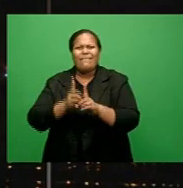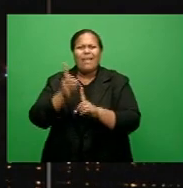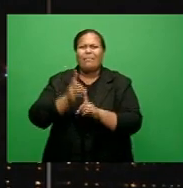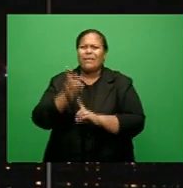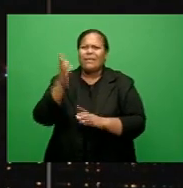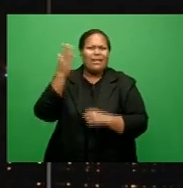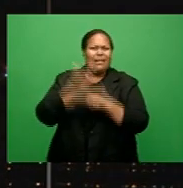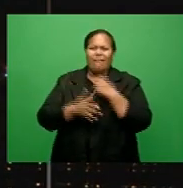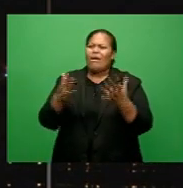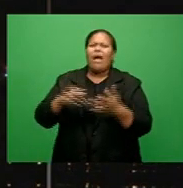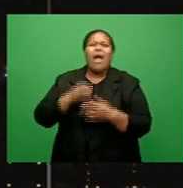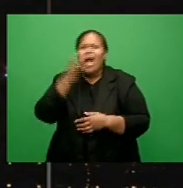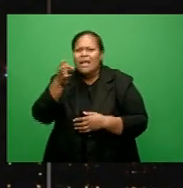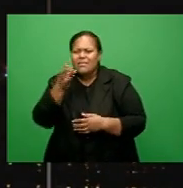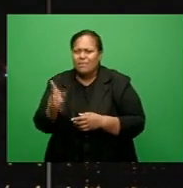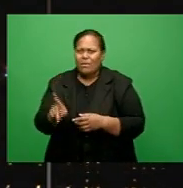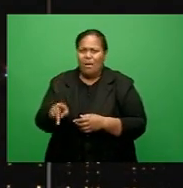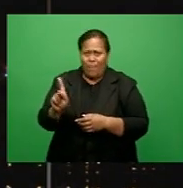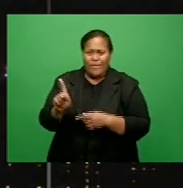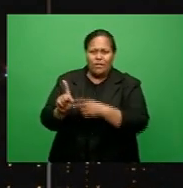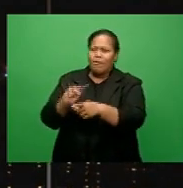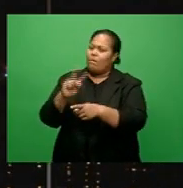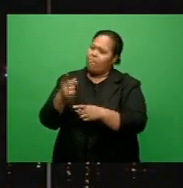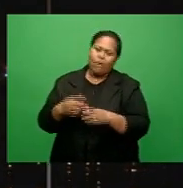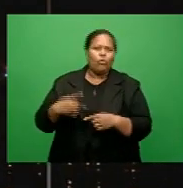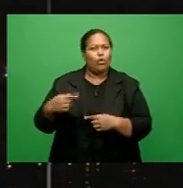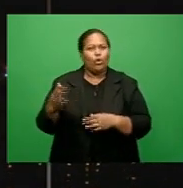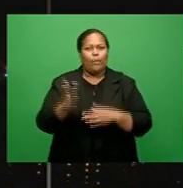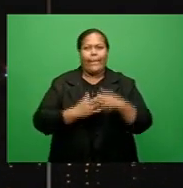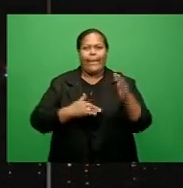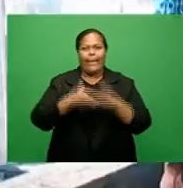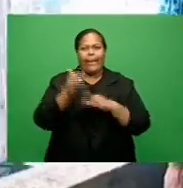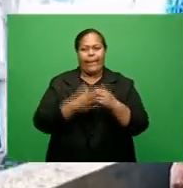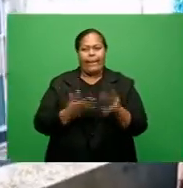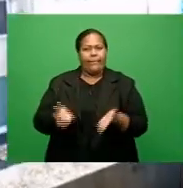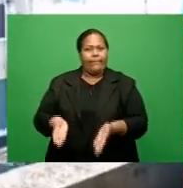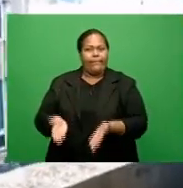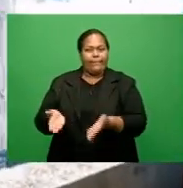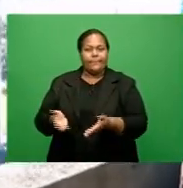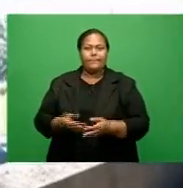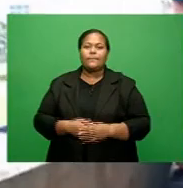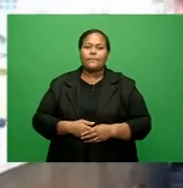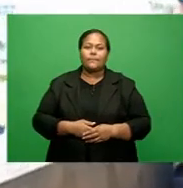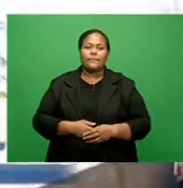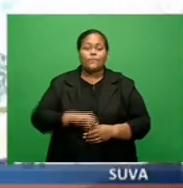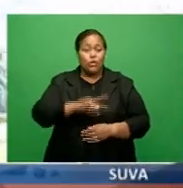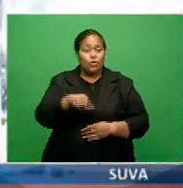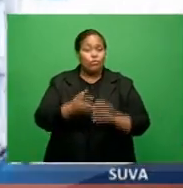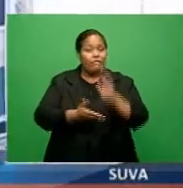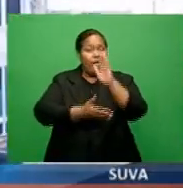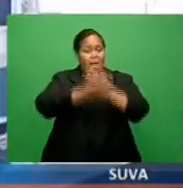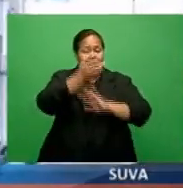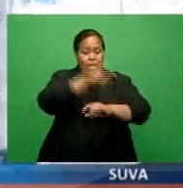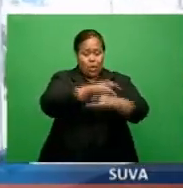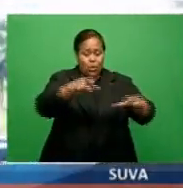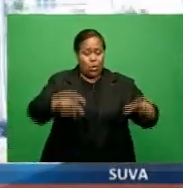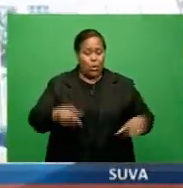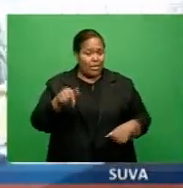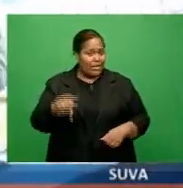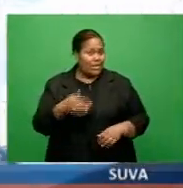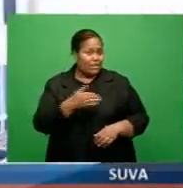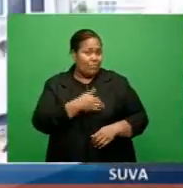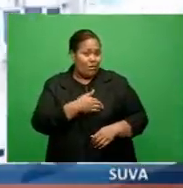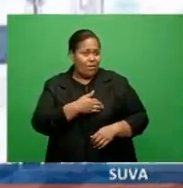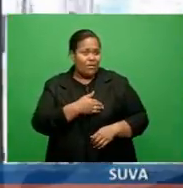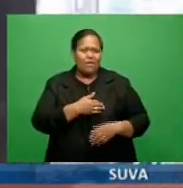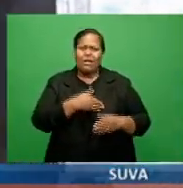comply with the prohibition notice. Apinisa Wangarundovu reports. In the Suva High Court this morning, it was alleged that